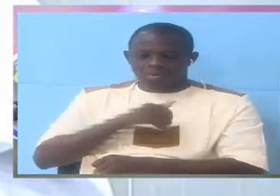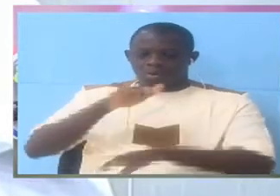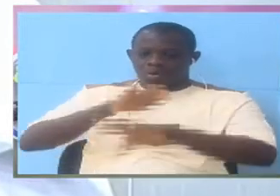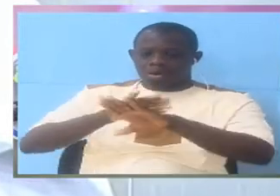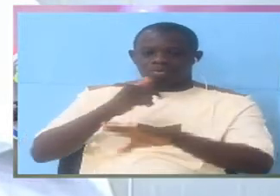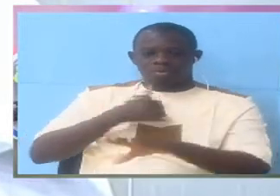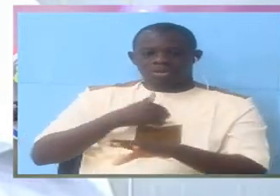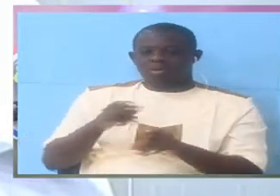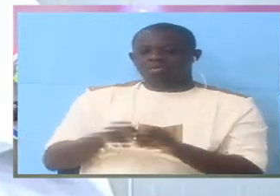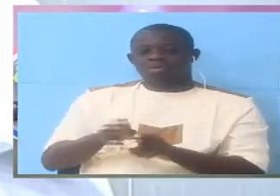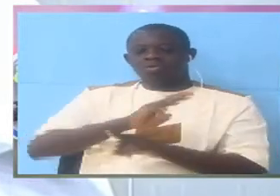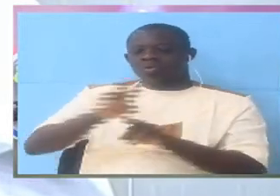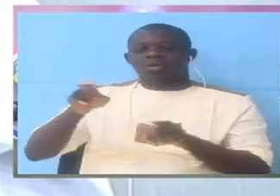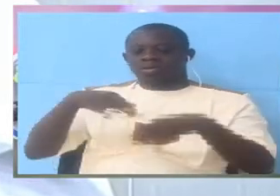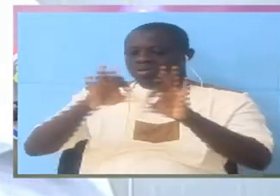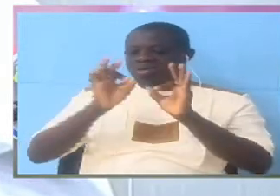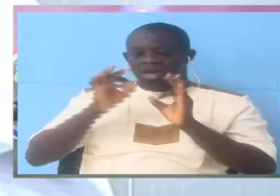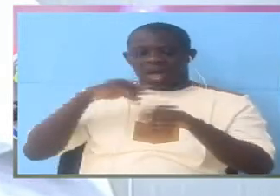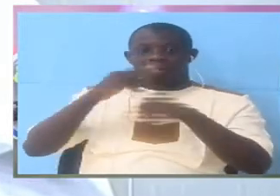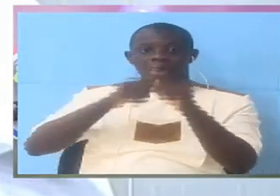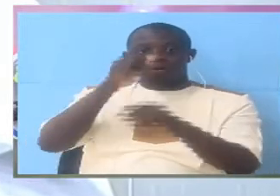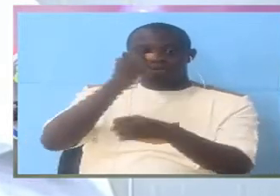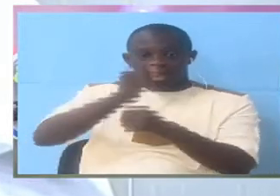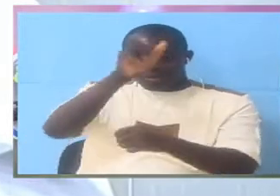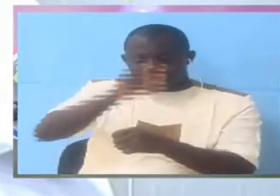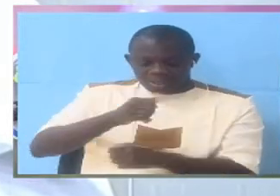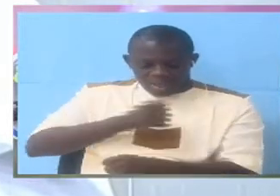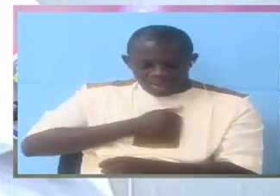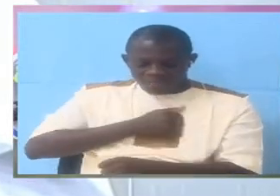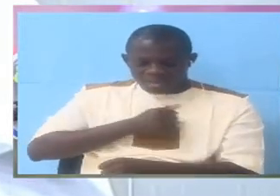I didn't take that as a threat with Per.